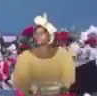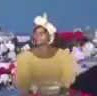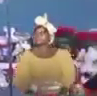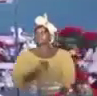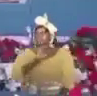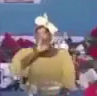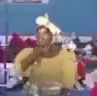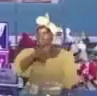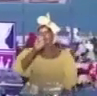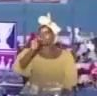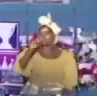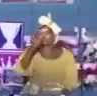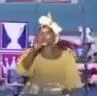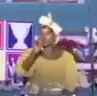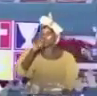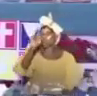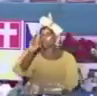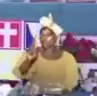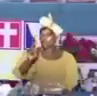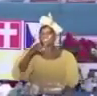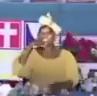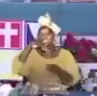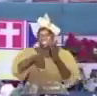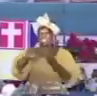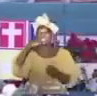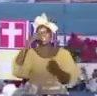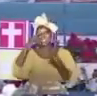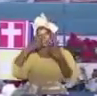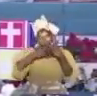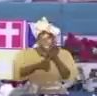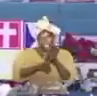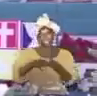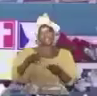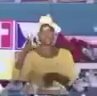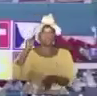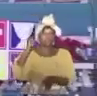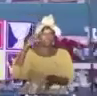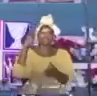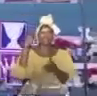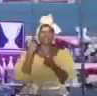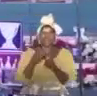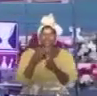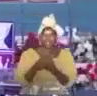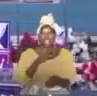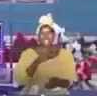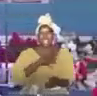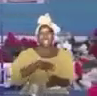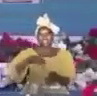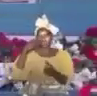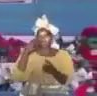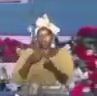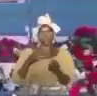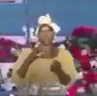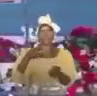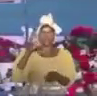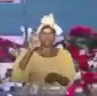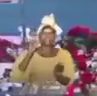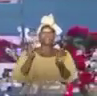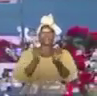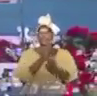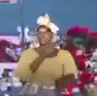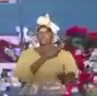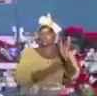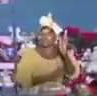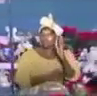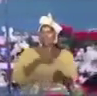John 1:1-3. In the beginning was the word, and the word was with God, and the word was God. The Bible says